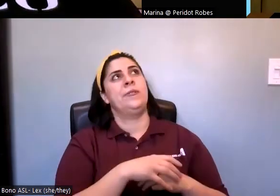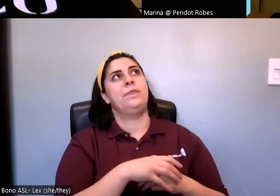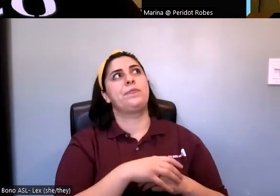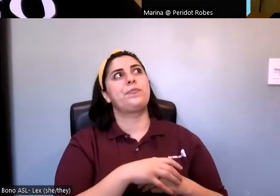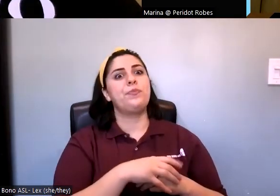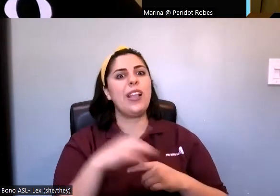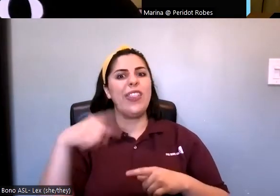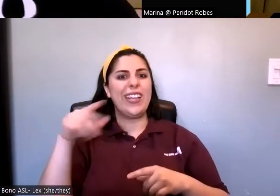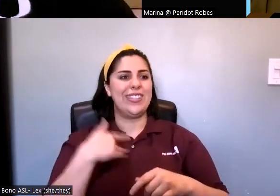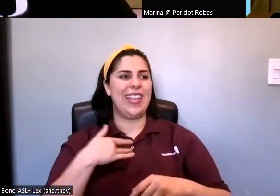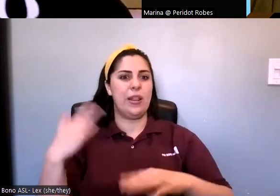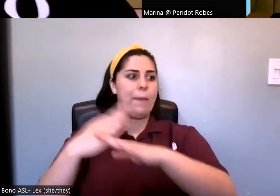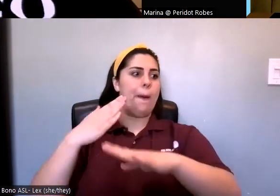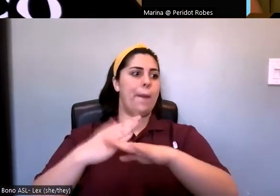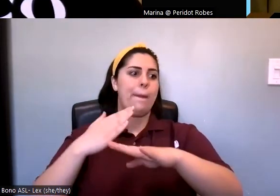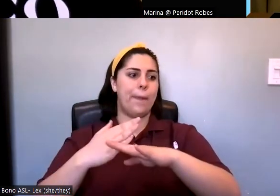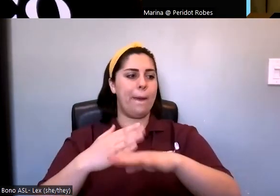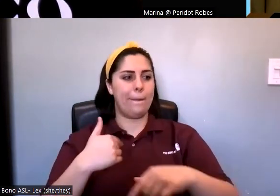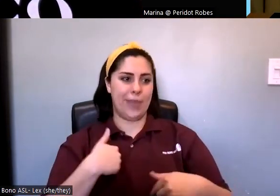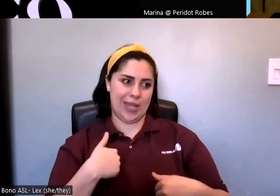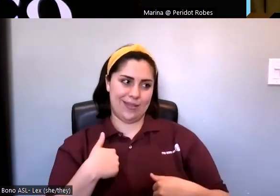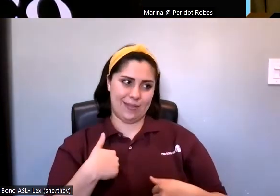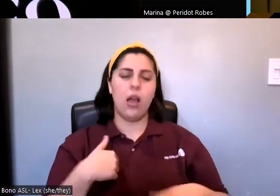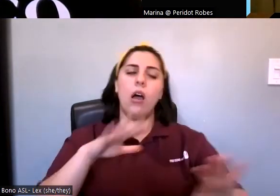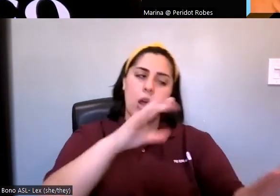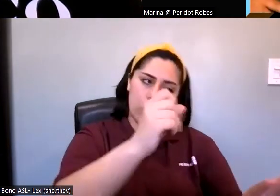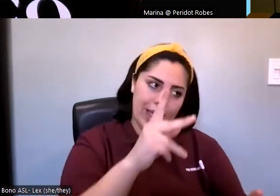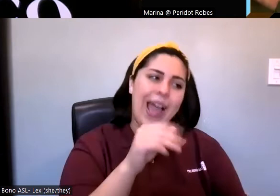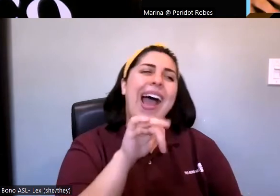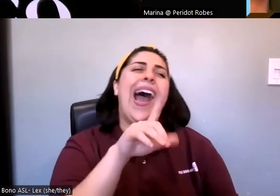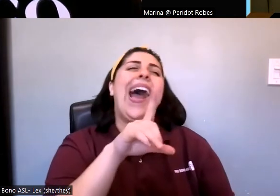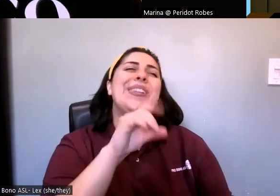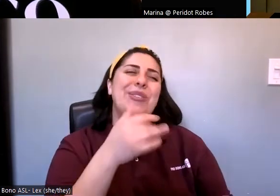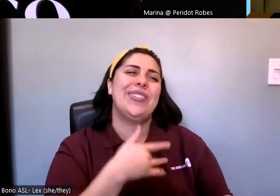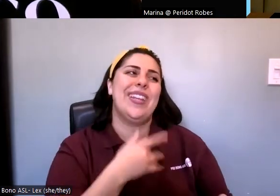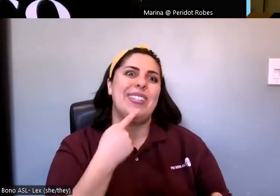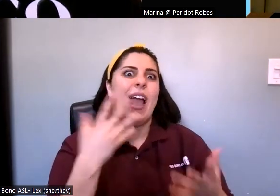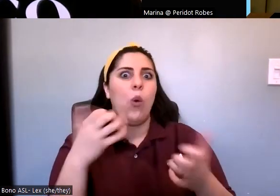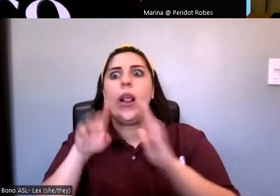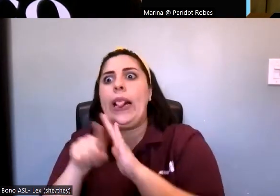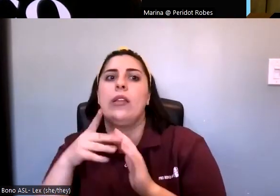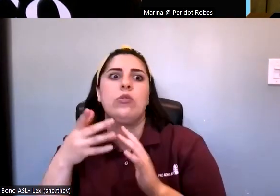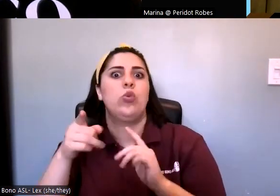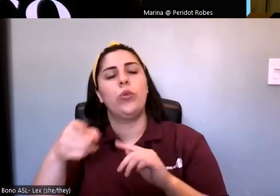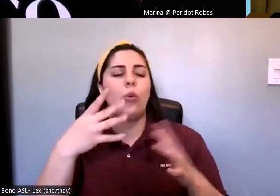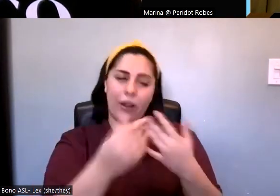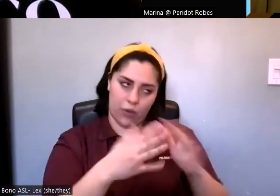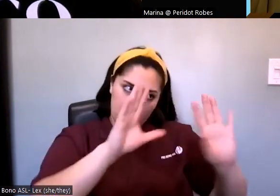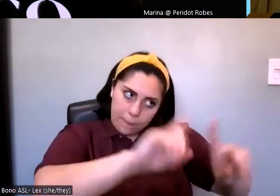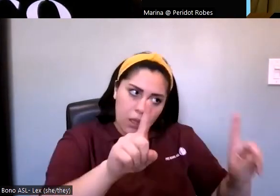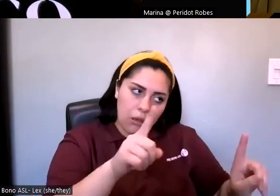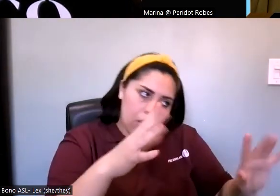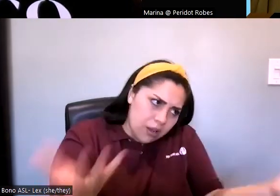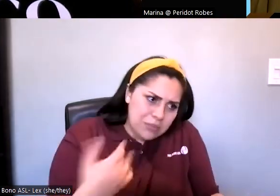sometimes, but that's just the way I talk. I'm Jewish, you know, this is how we do it. But I want to say that,